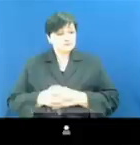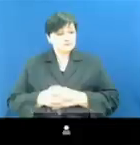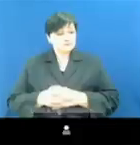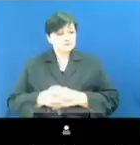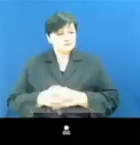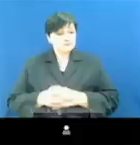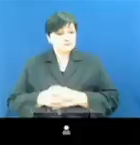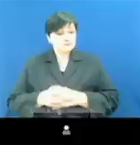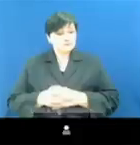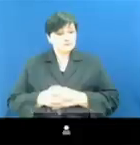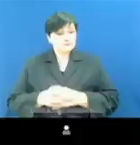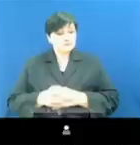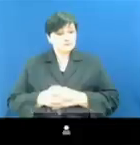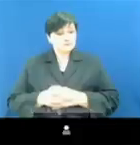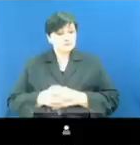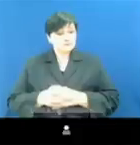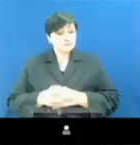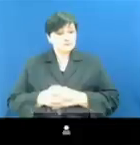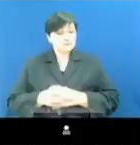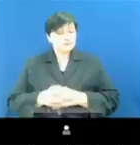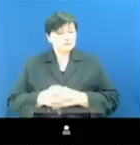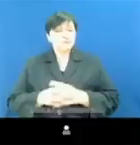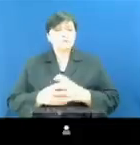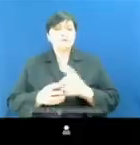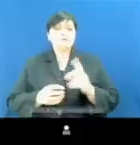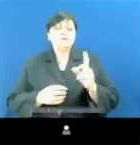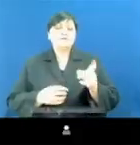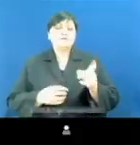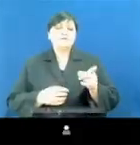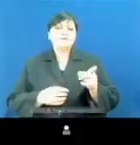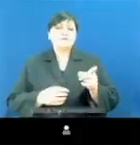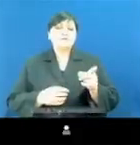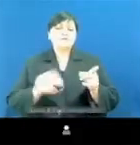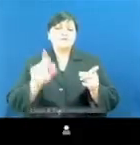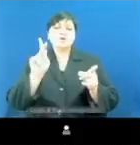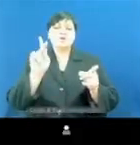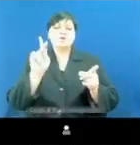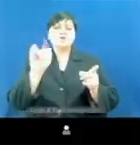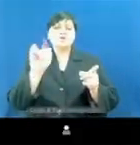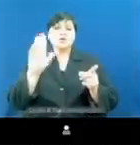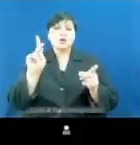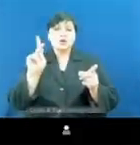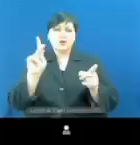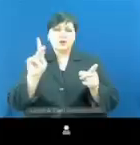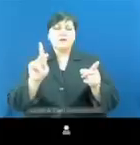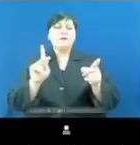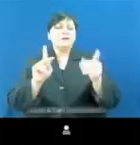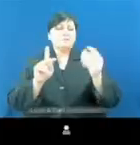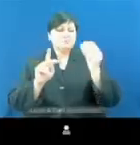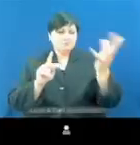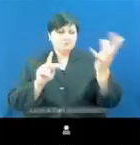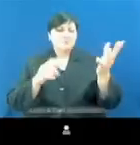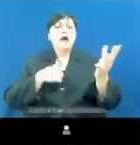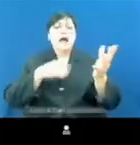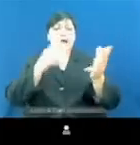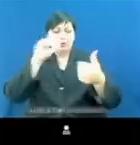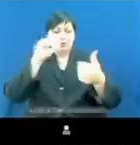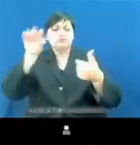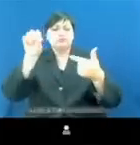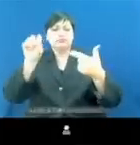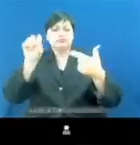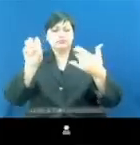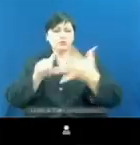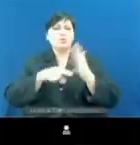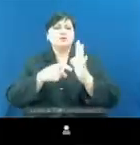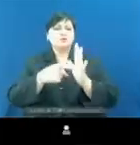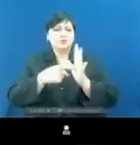Right. So, Kirk, I'm going to go through actually what's required to sit and what they